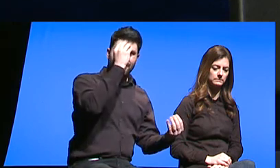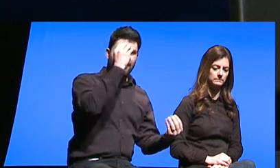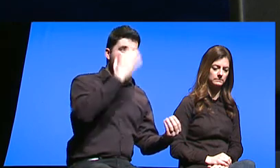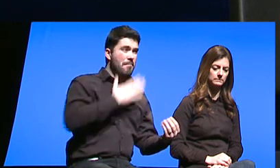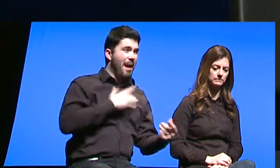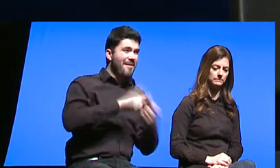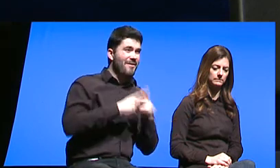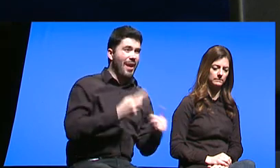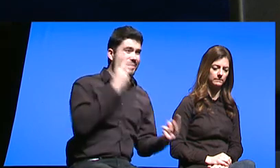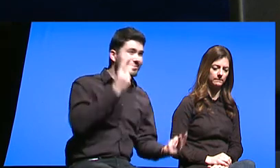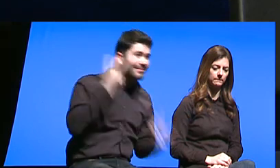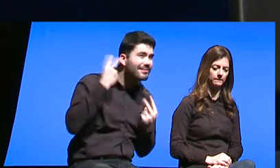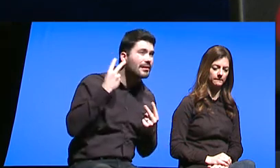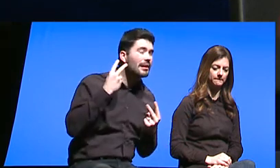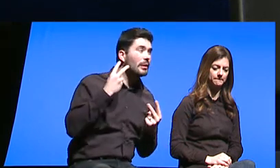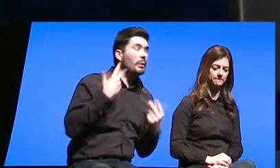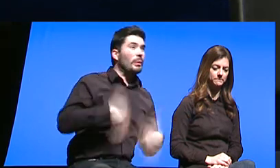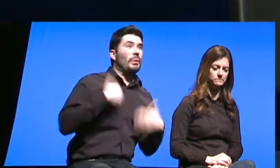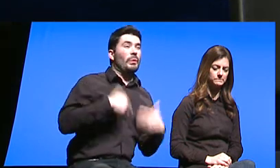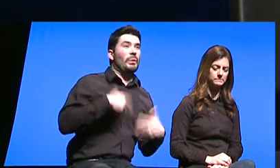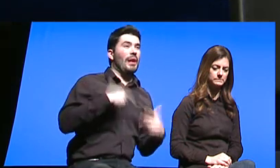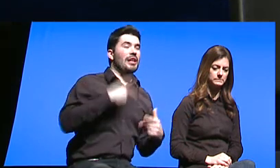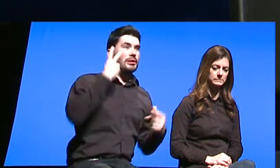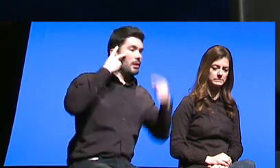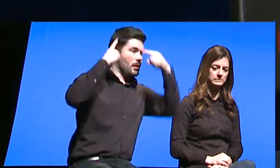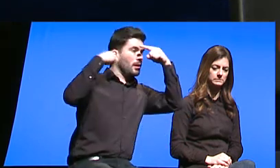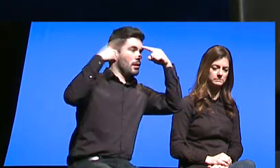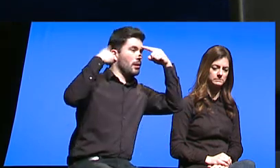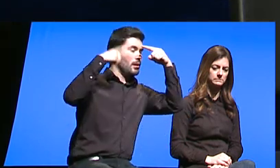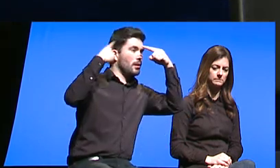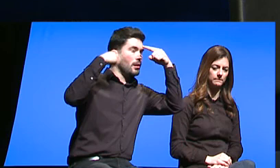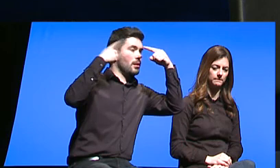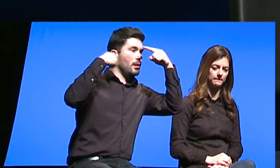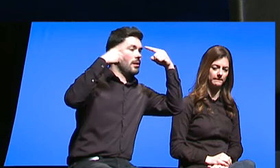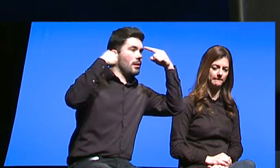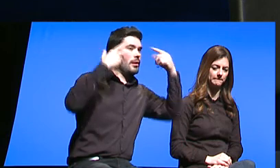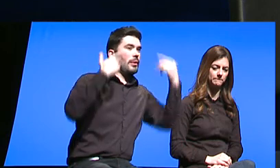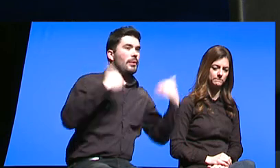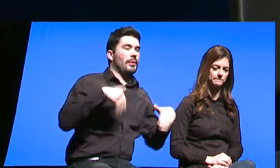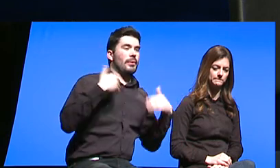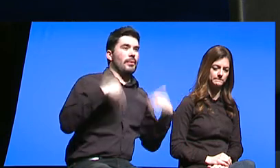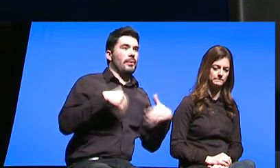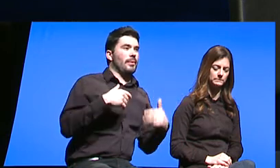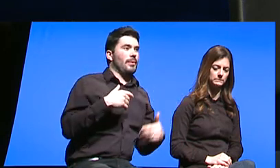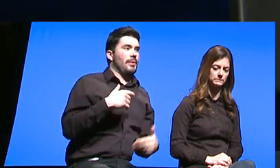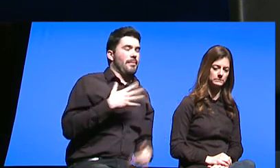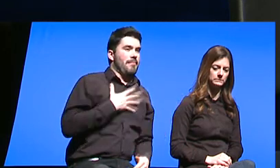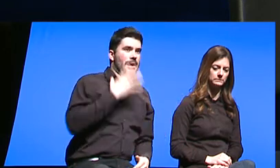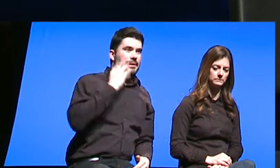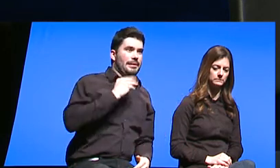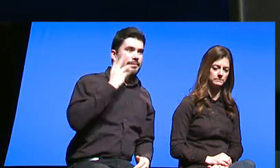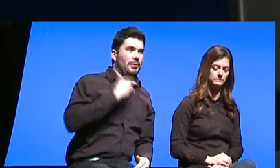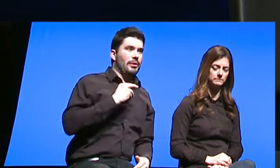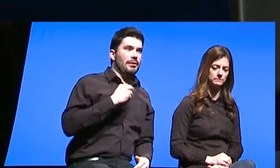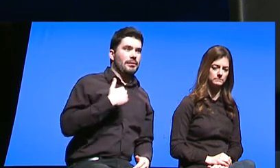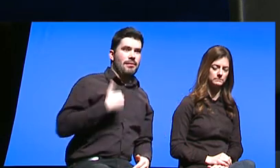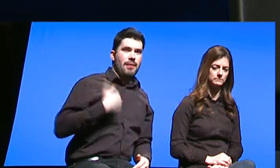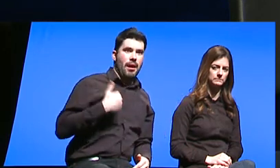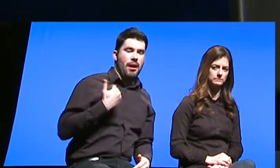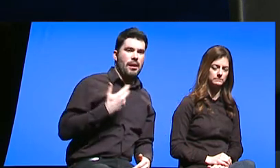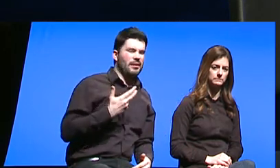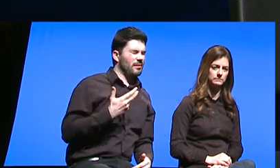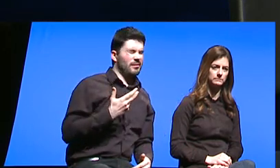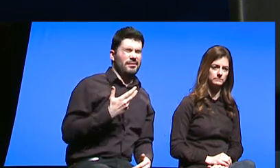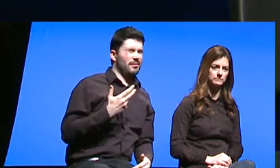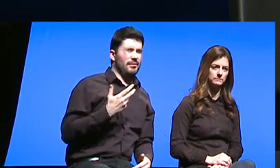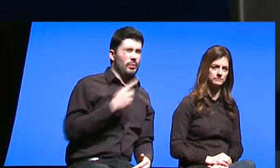home, it brings a lot of memories, as Tiffany was saying, like you start thinking of what you were experiencing as a kid and how that has affected you to this